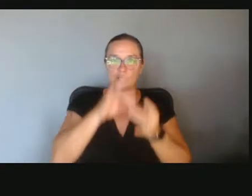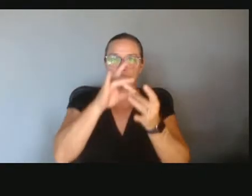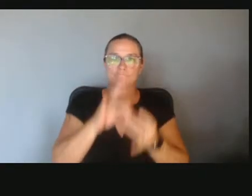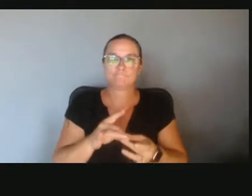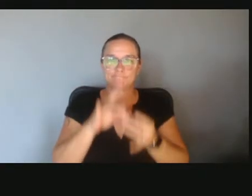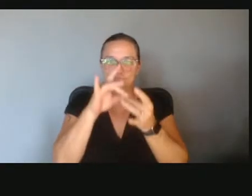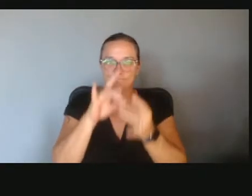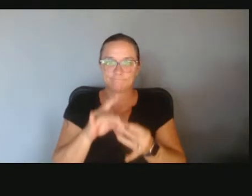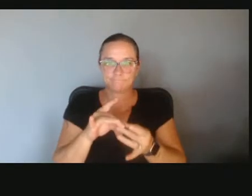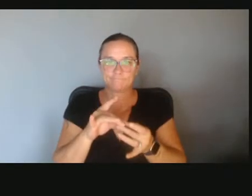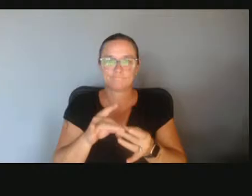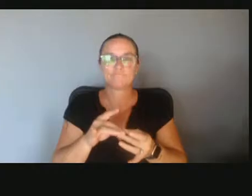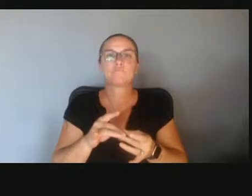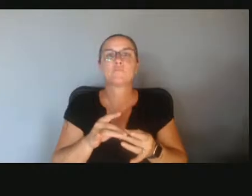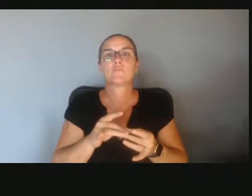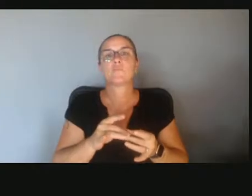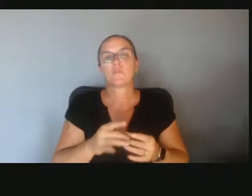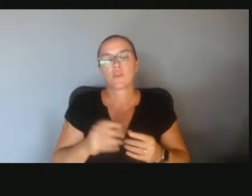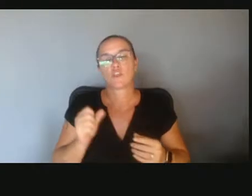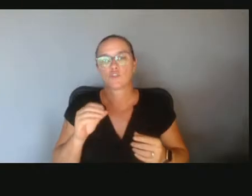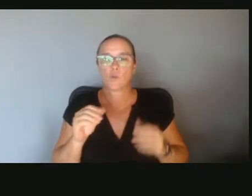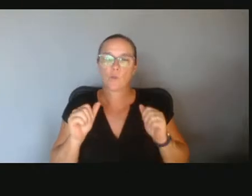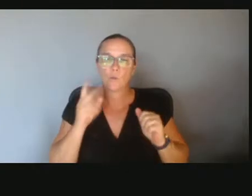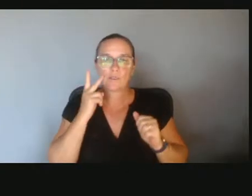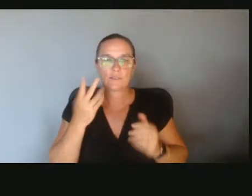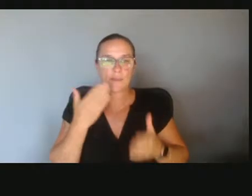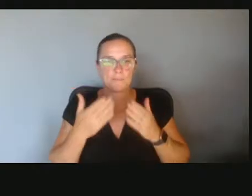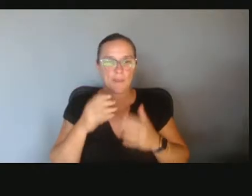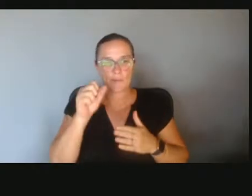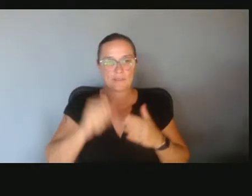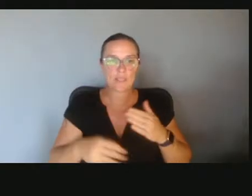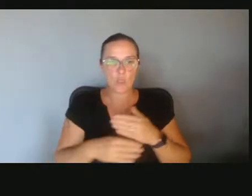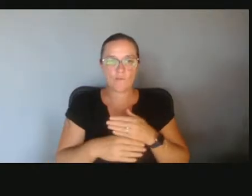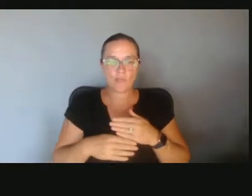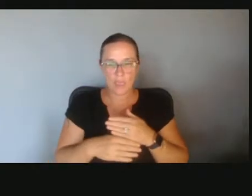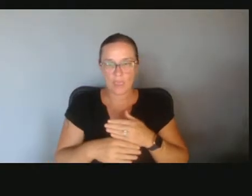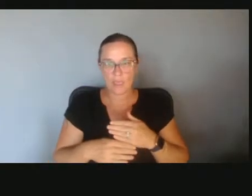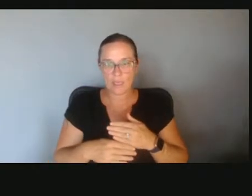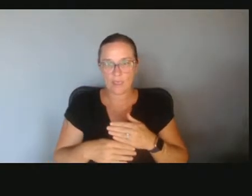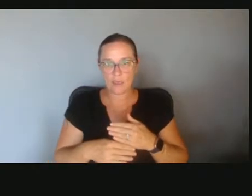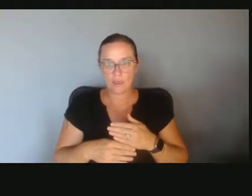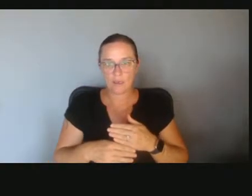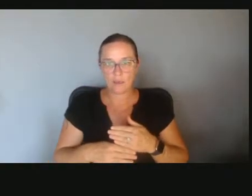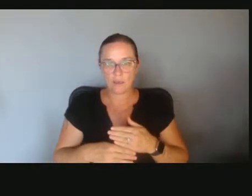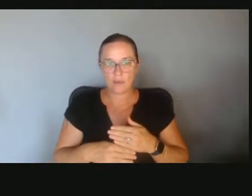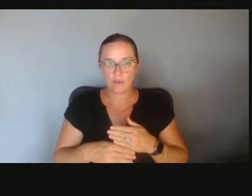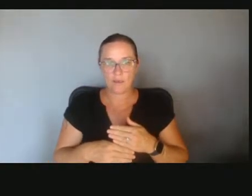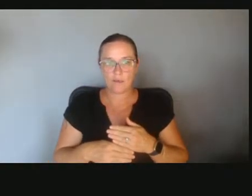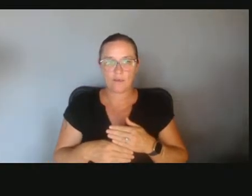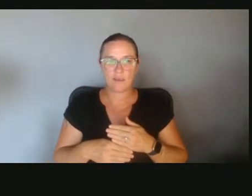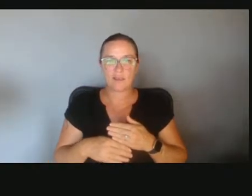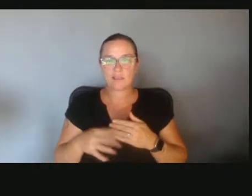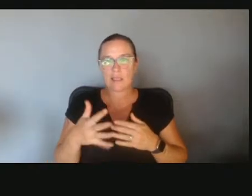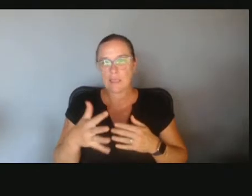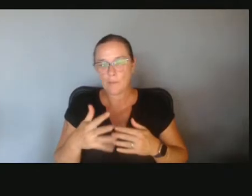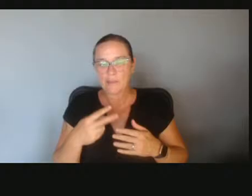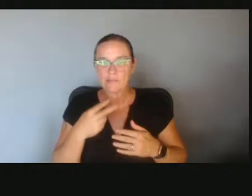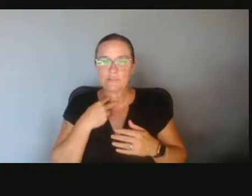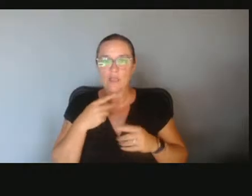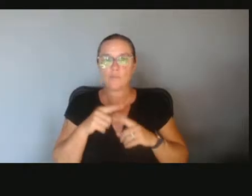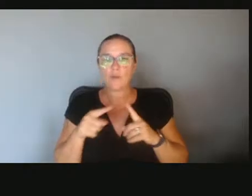one. A little bit more of a lull. So you can see maybe the south flank, even though it's somewhat stuck there, it's starting to lurch a little